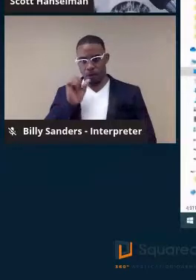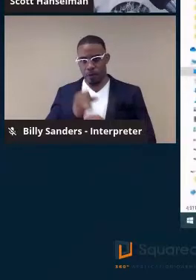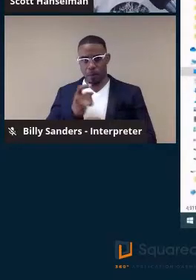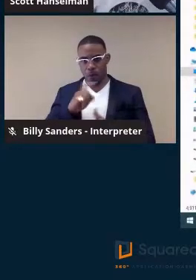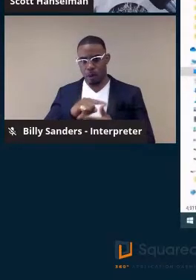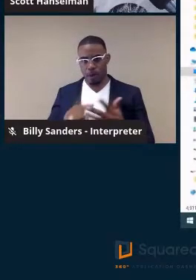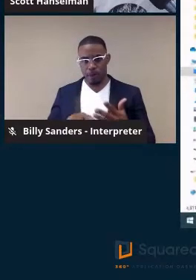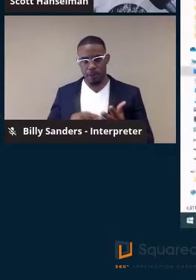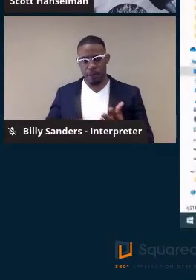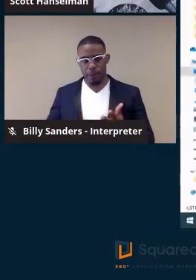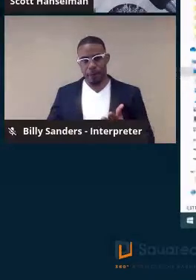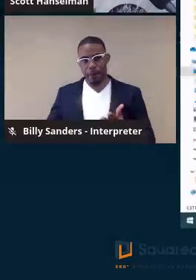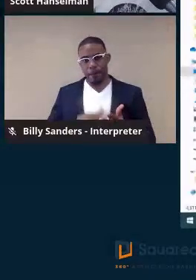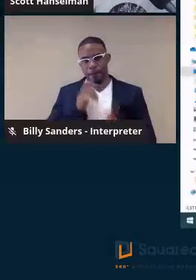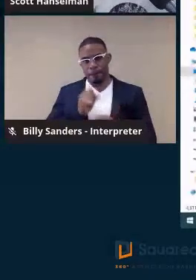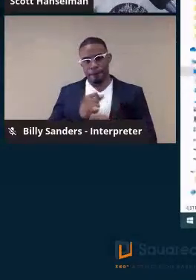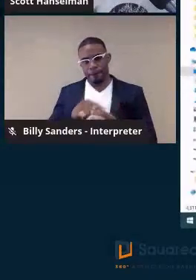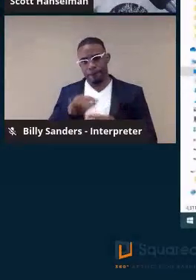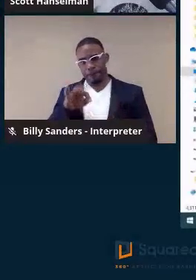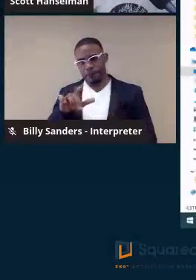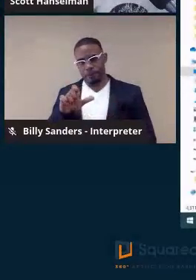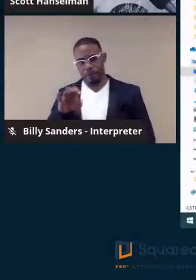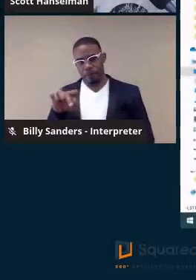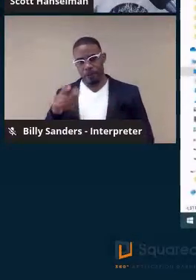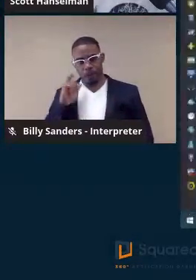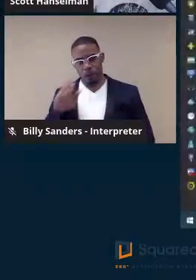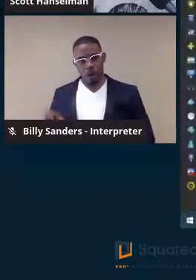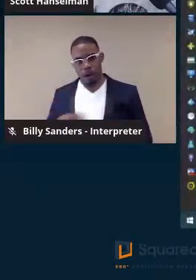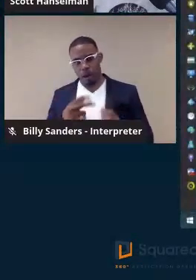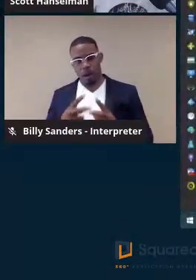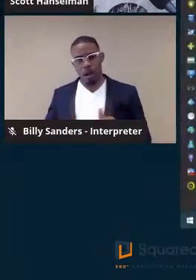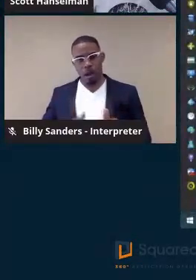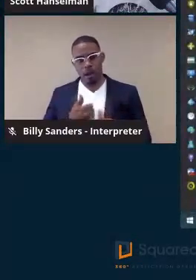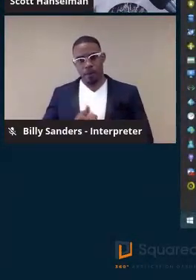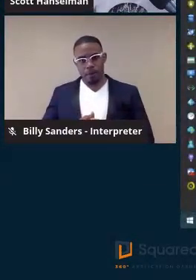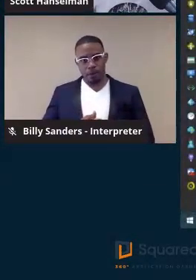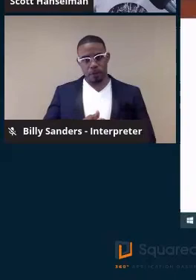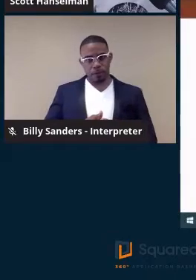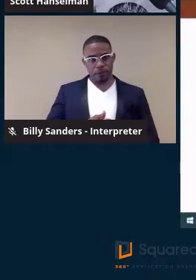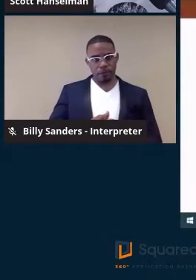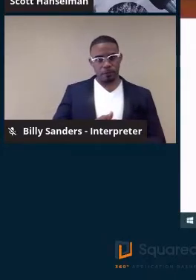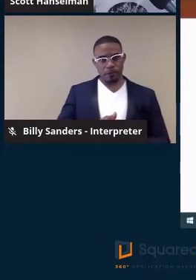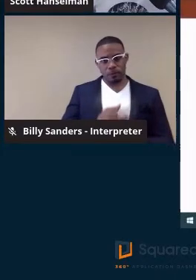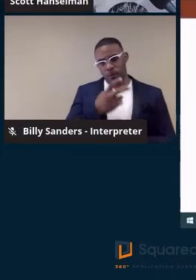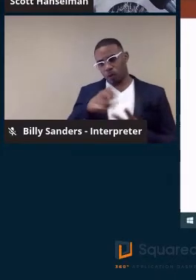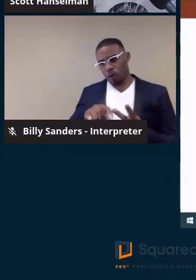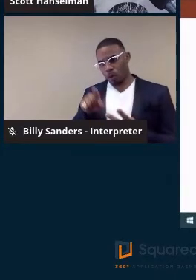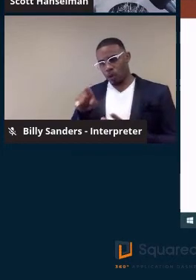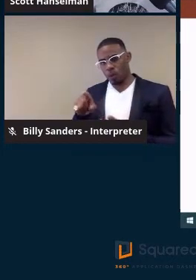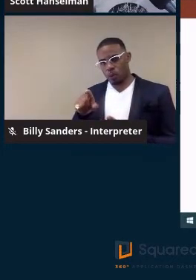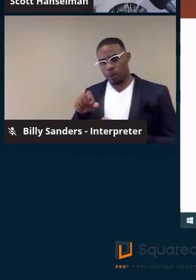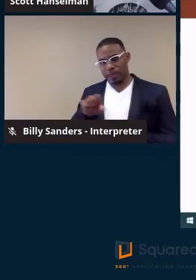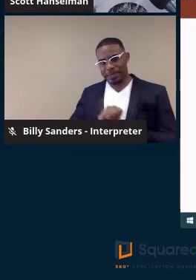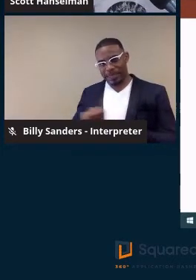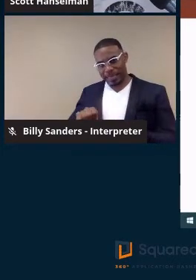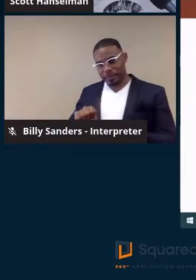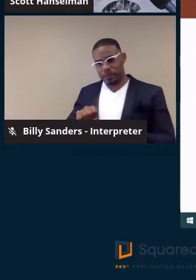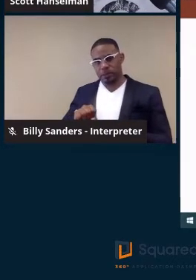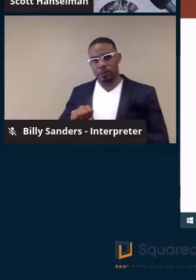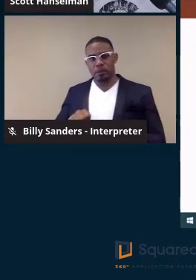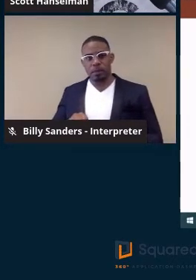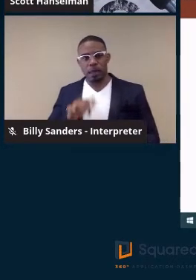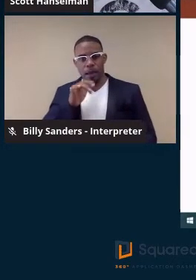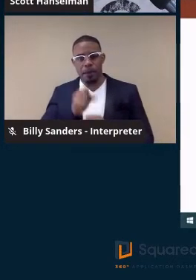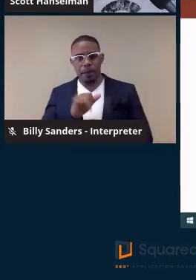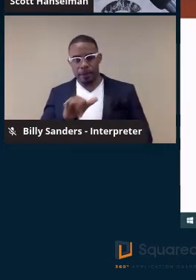these. And when it makes that file, the blog will update. So I will switch over to staging. I'll